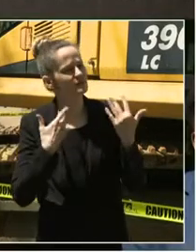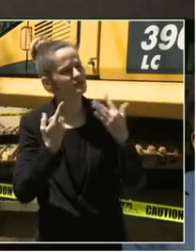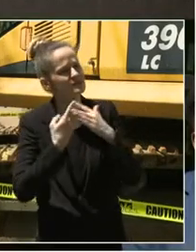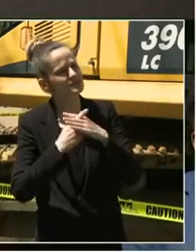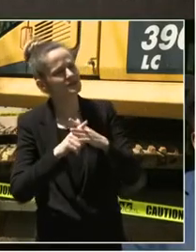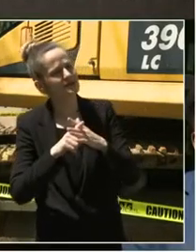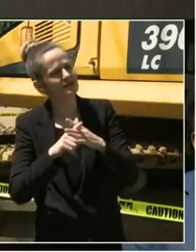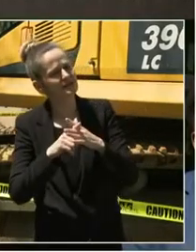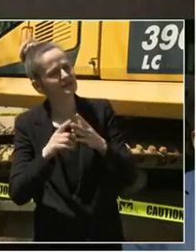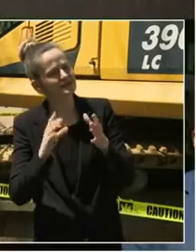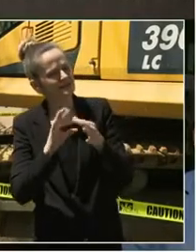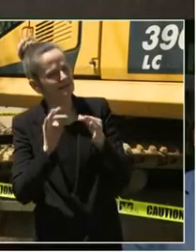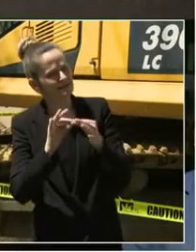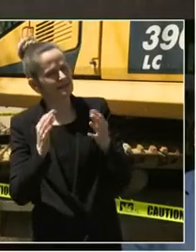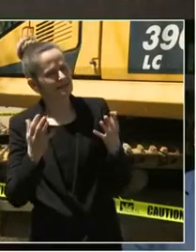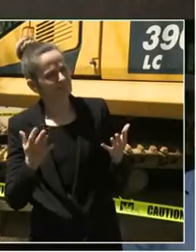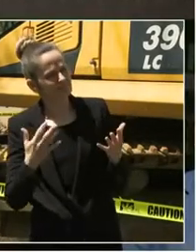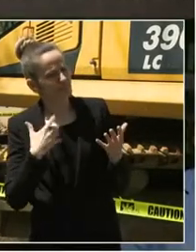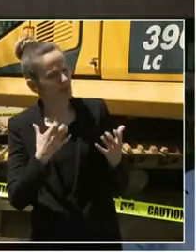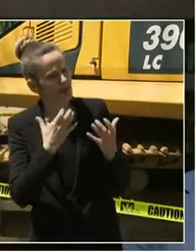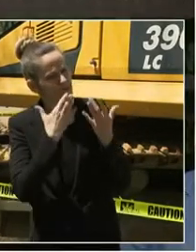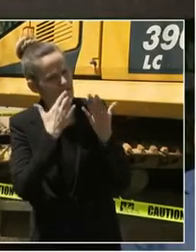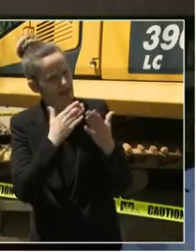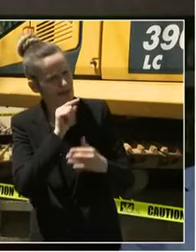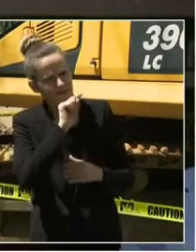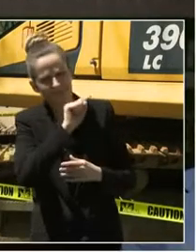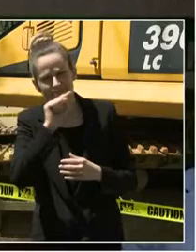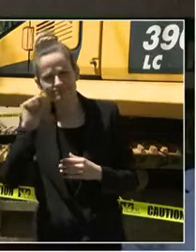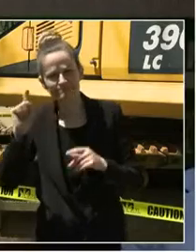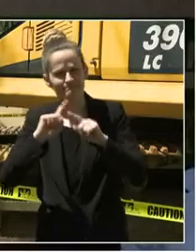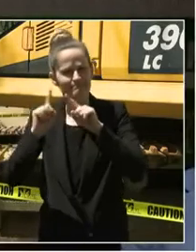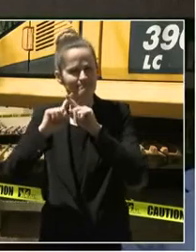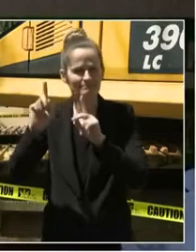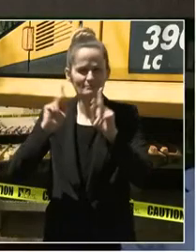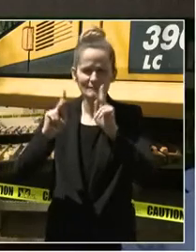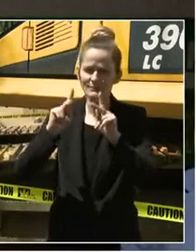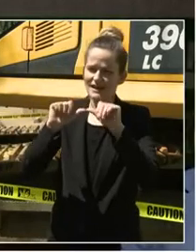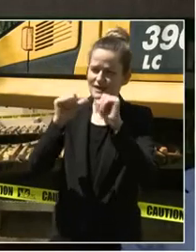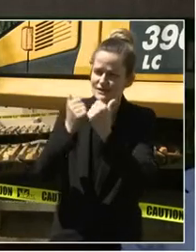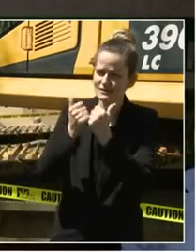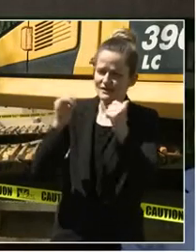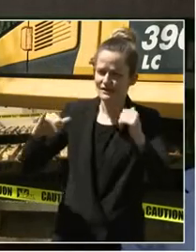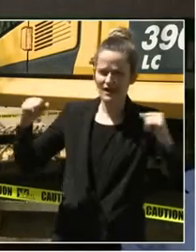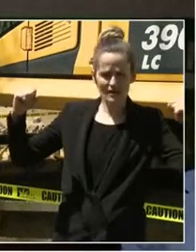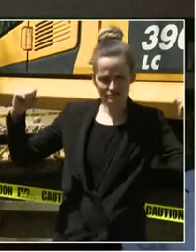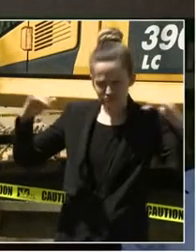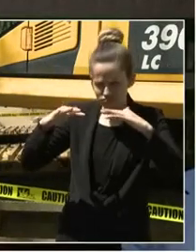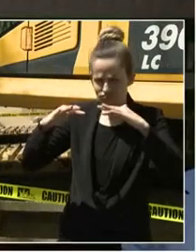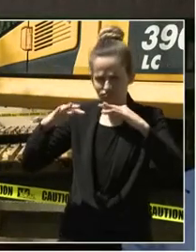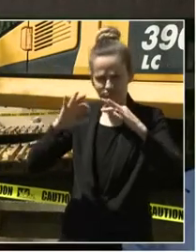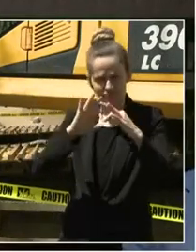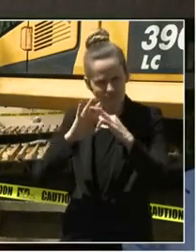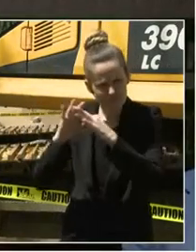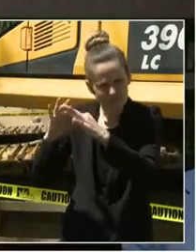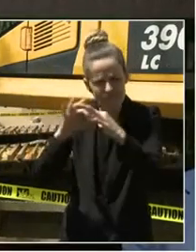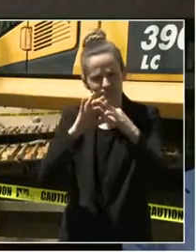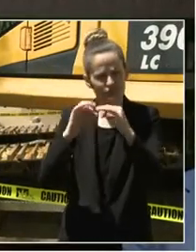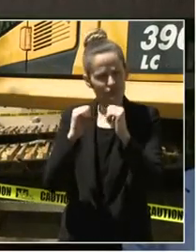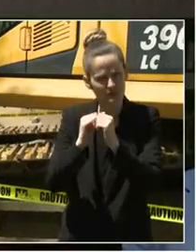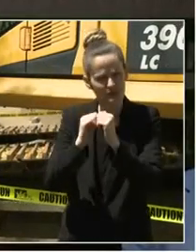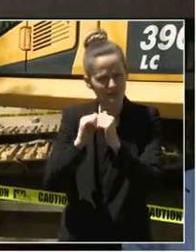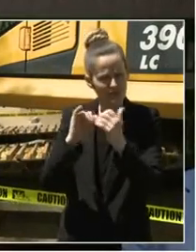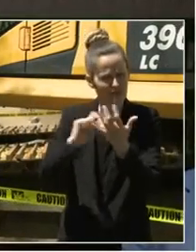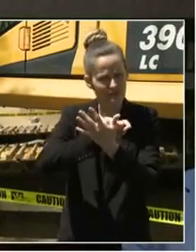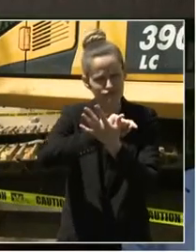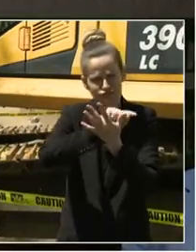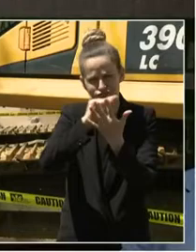by thanking all the agencies who have come together, DGS and others, Keith and others that